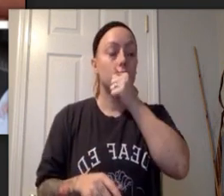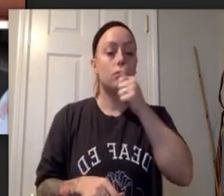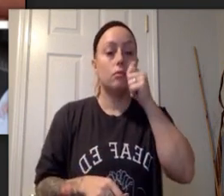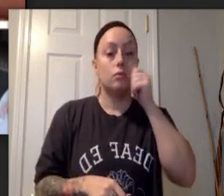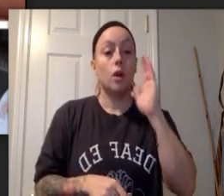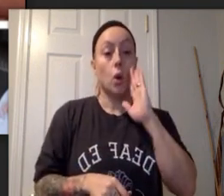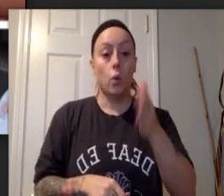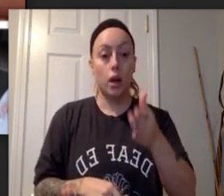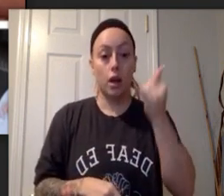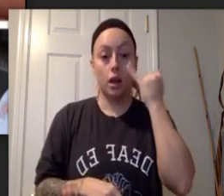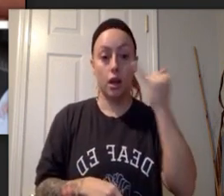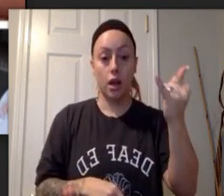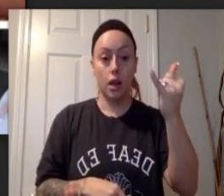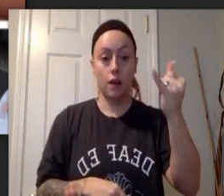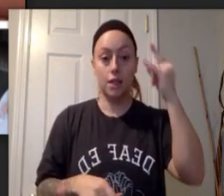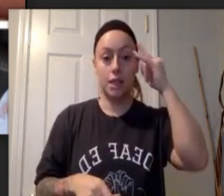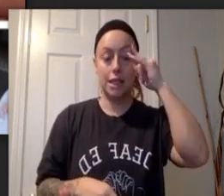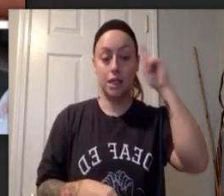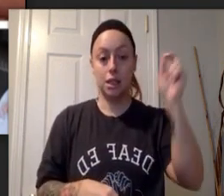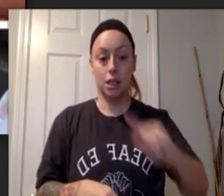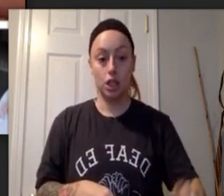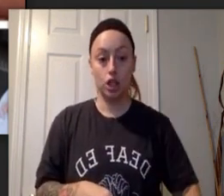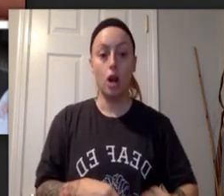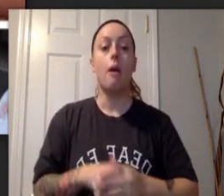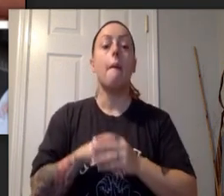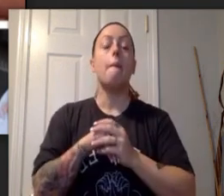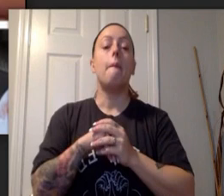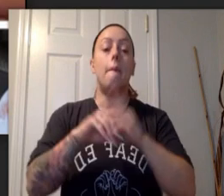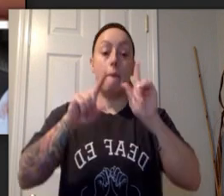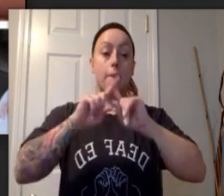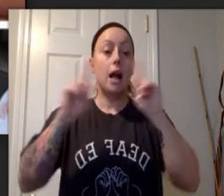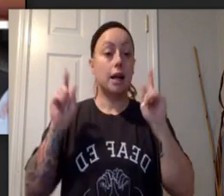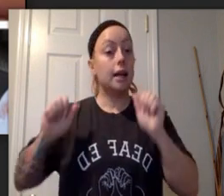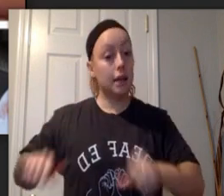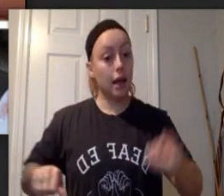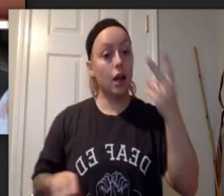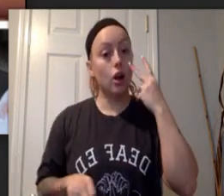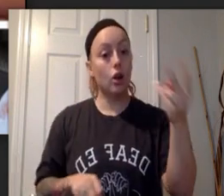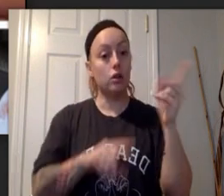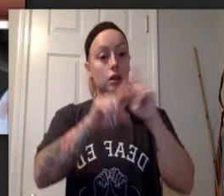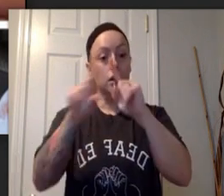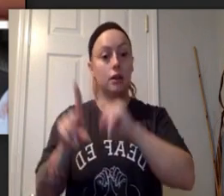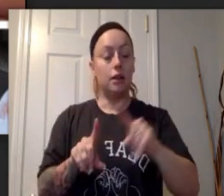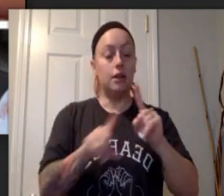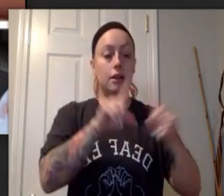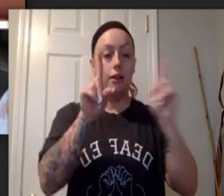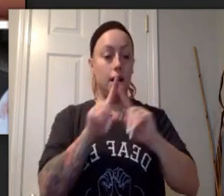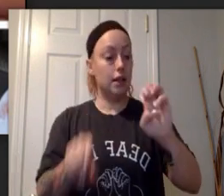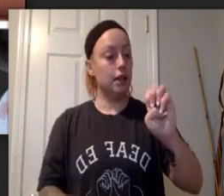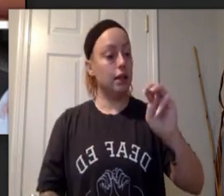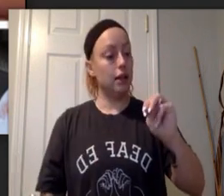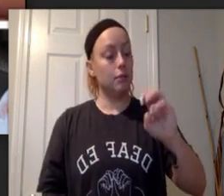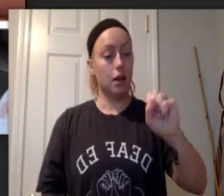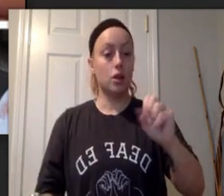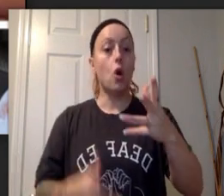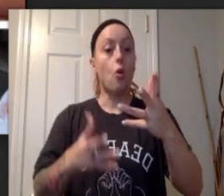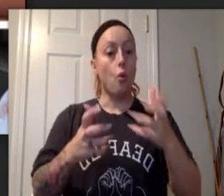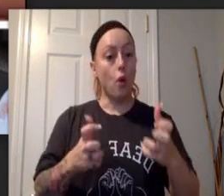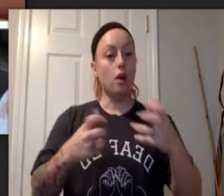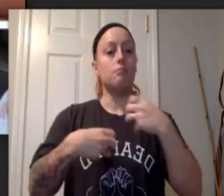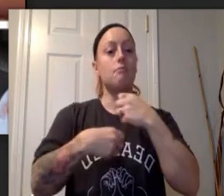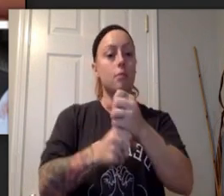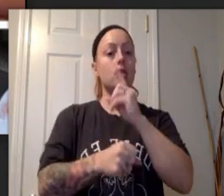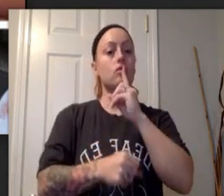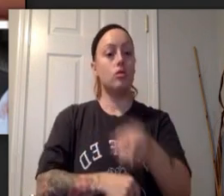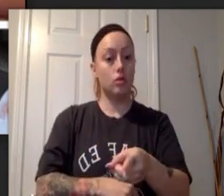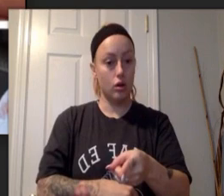okay. But an overdose can also look like a lot of different things. It can look like somebody is completely dead. Somebody may not be